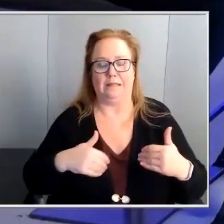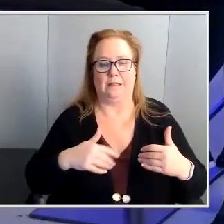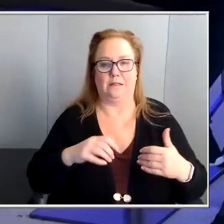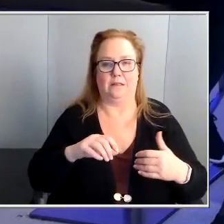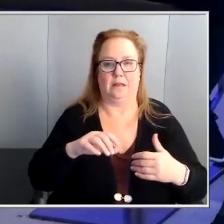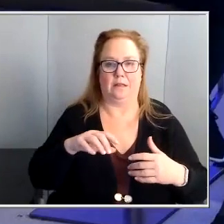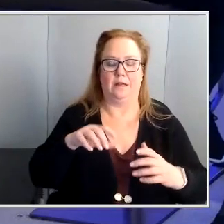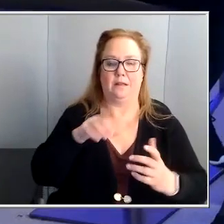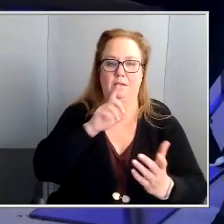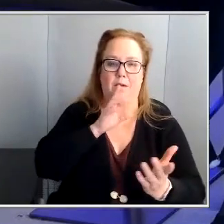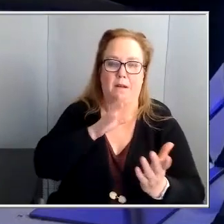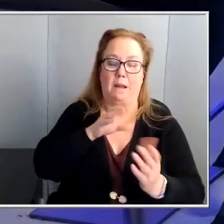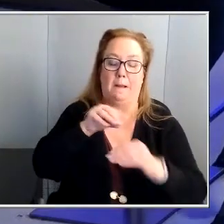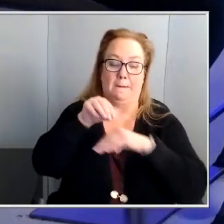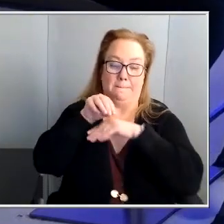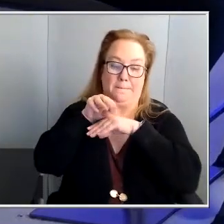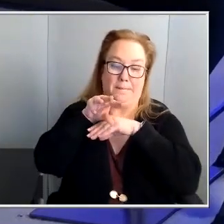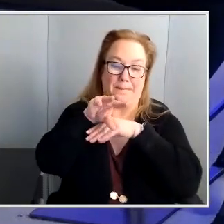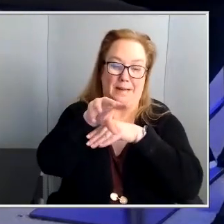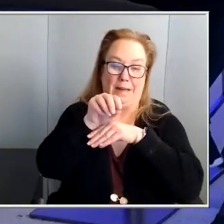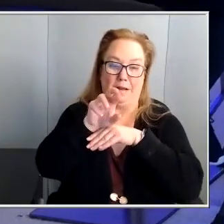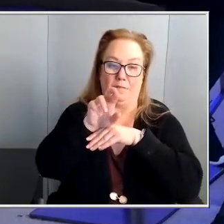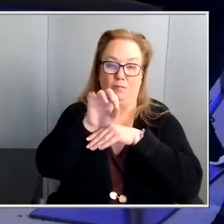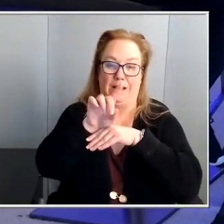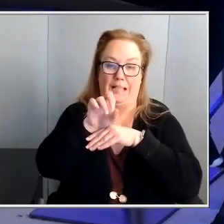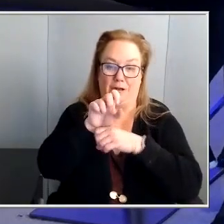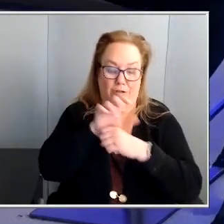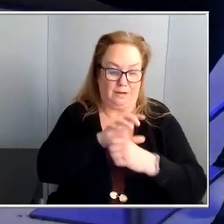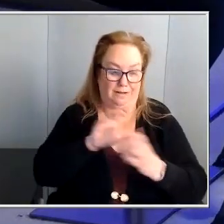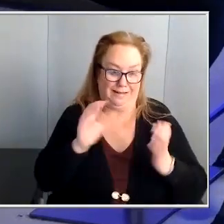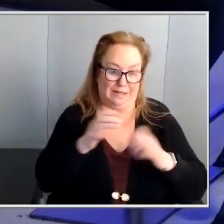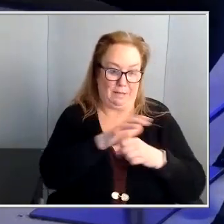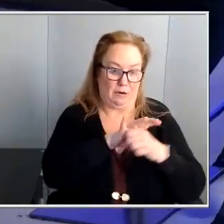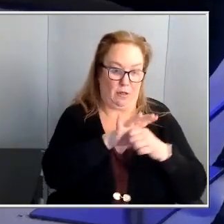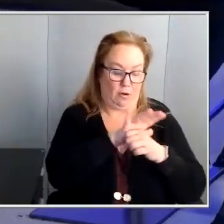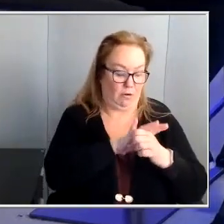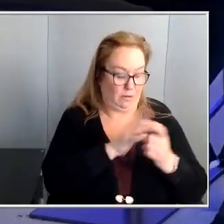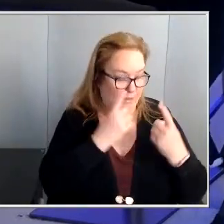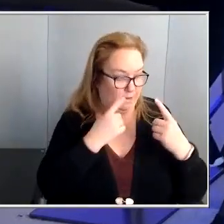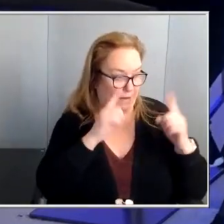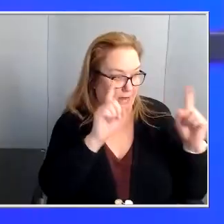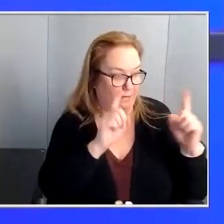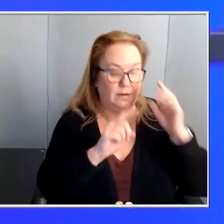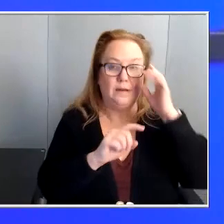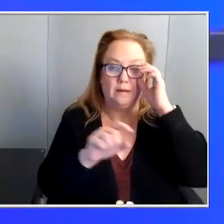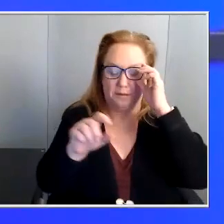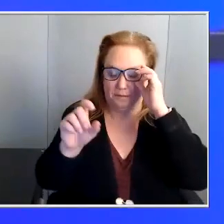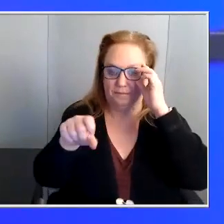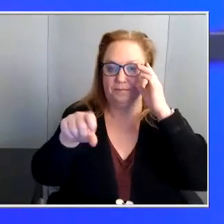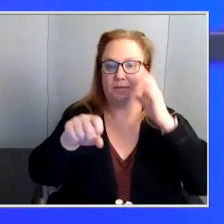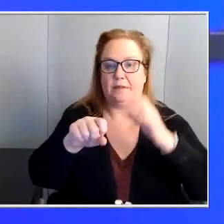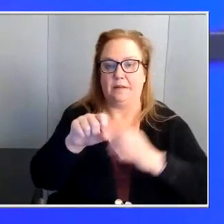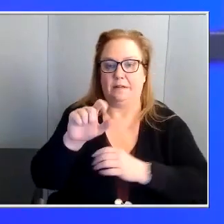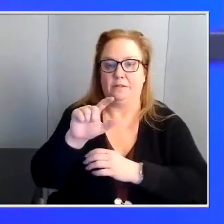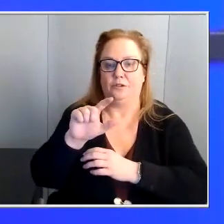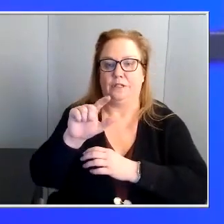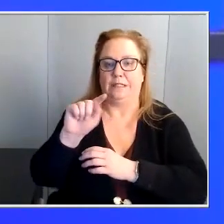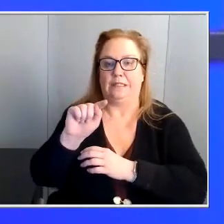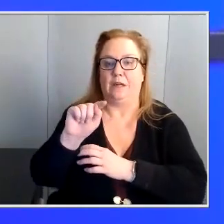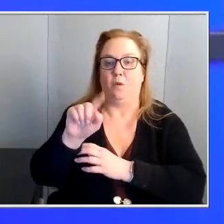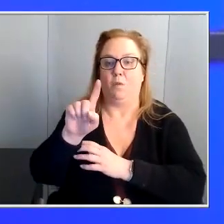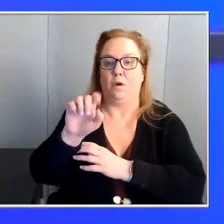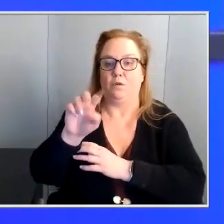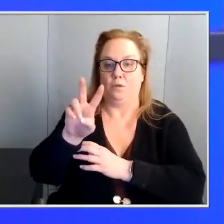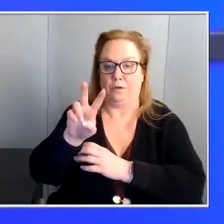you get with the beam radiation, this kind of local stuff. Is it as effective? And that's the purpose of GTM 102, which is a